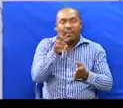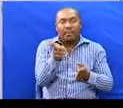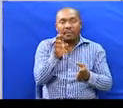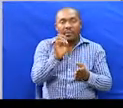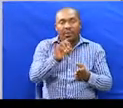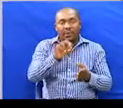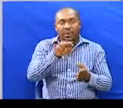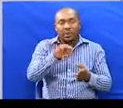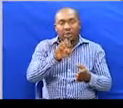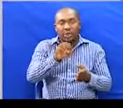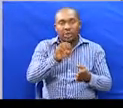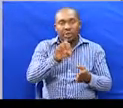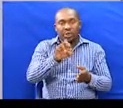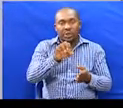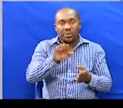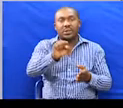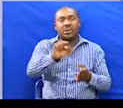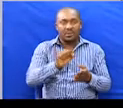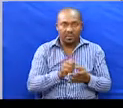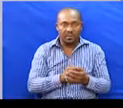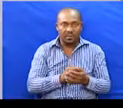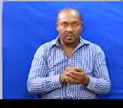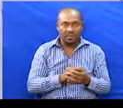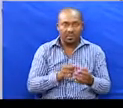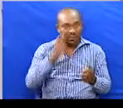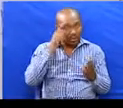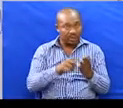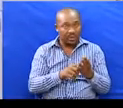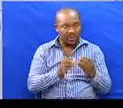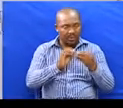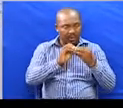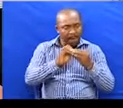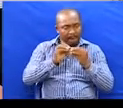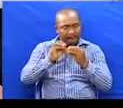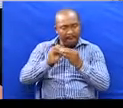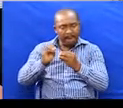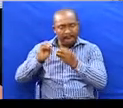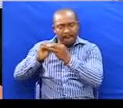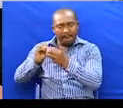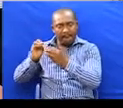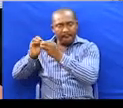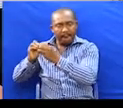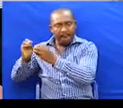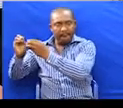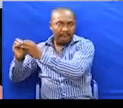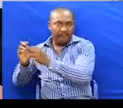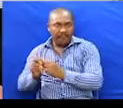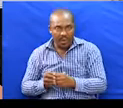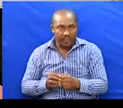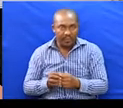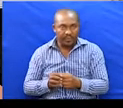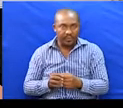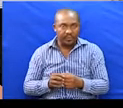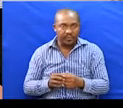the string of genes, this is a string of genes, it constitutes a chromosome.